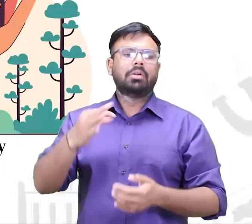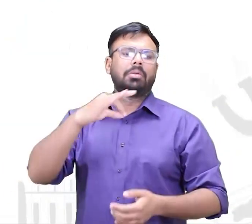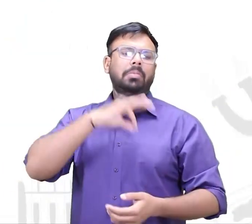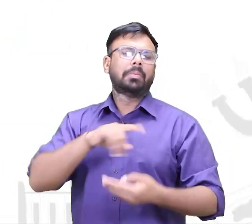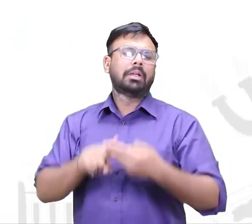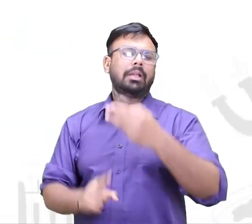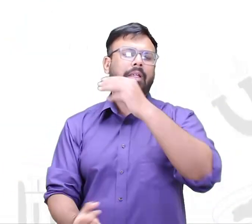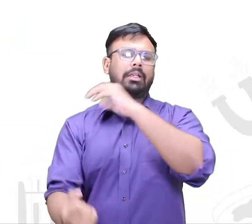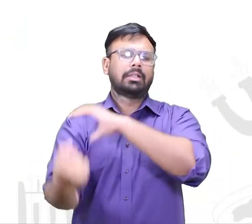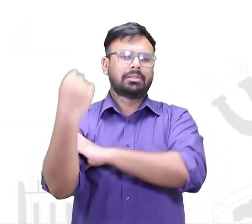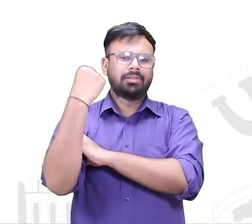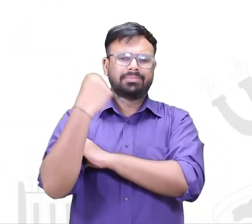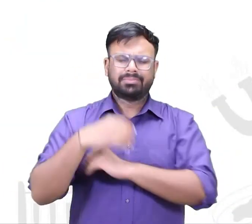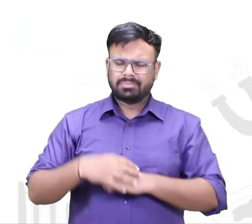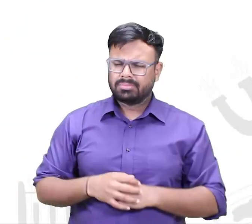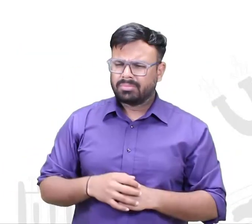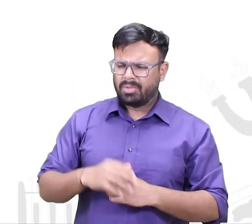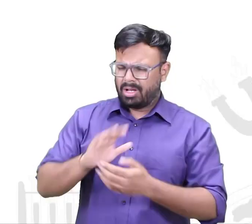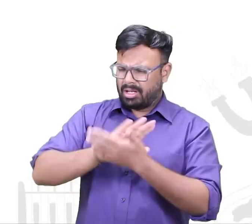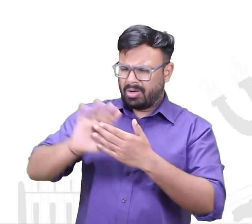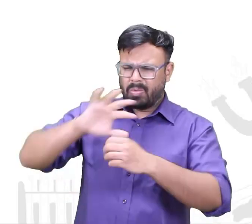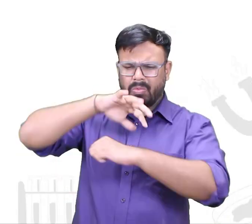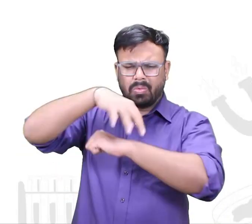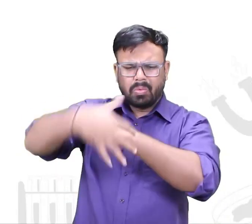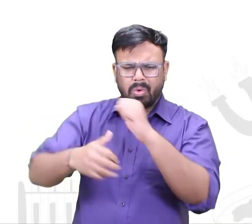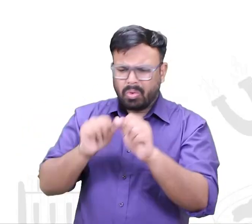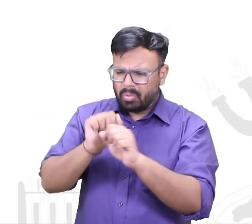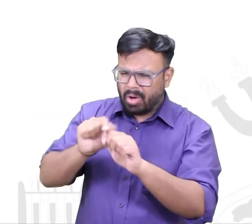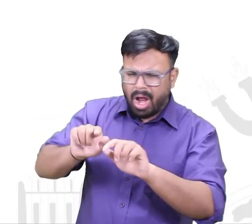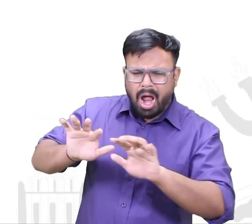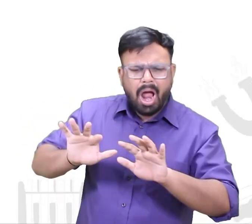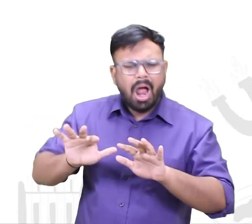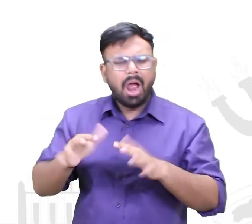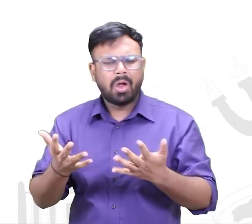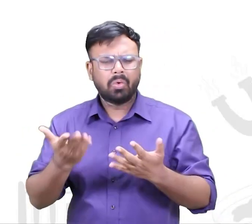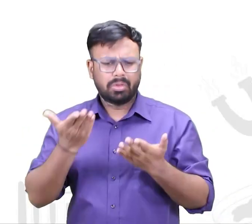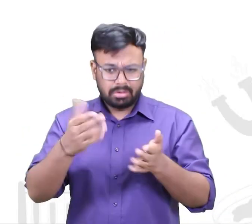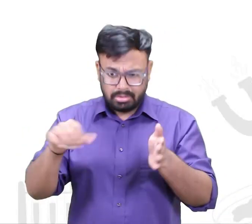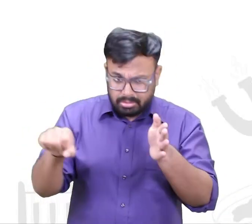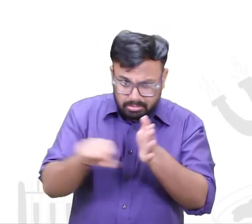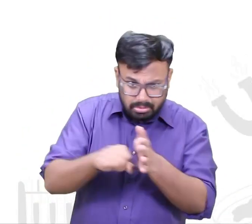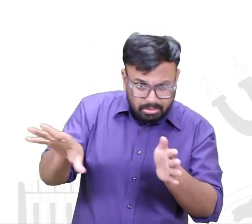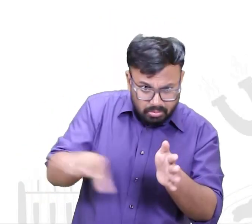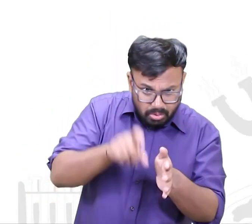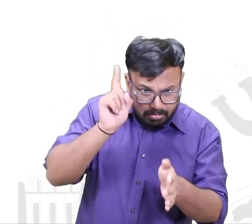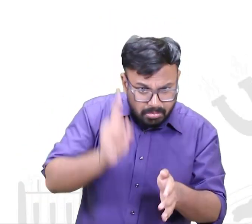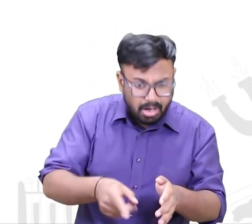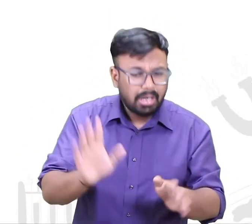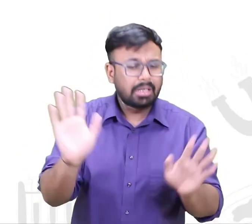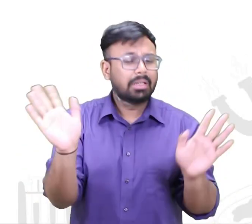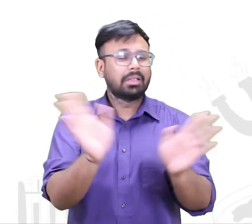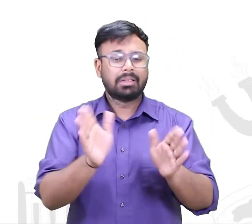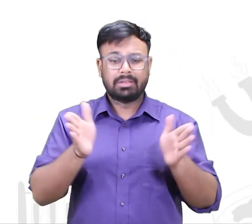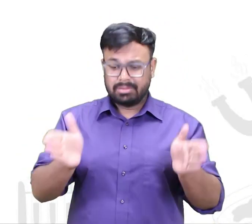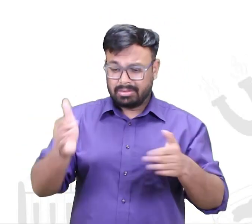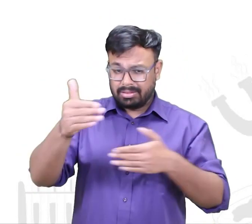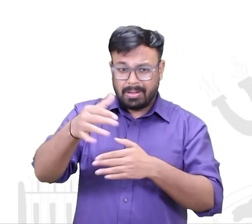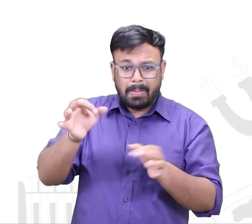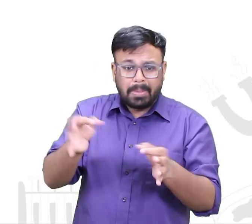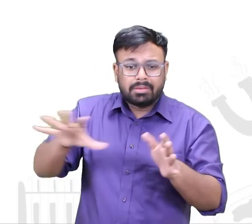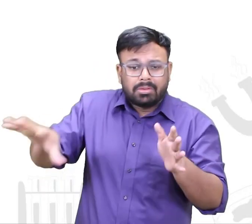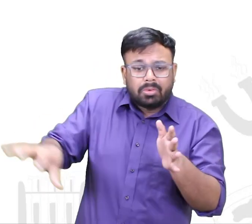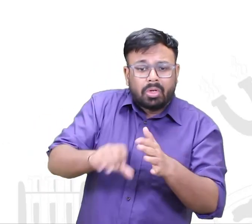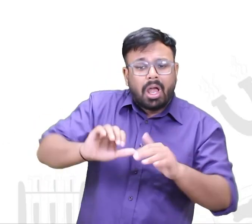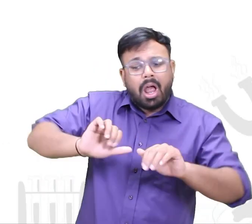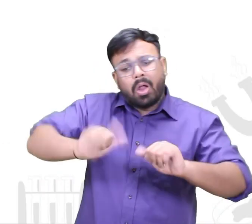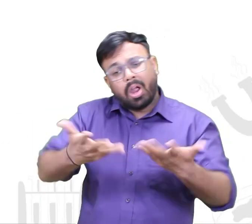and resilience. Fuel cells work like batteries, but they do not run down or need recharging. They produce electricity